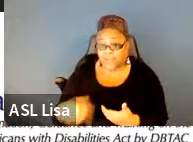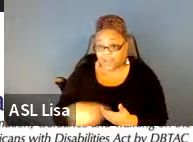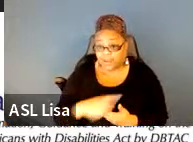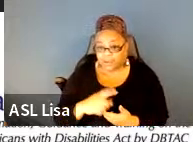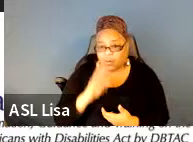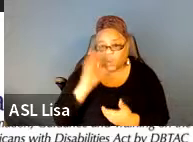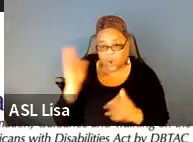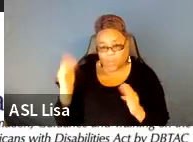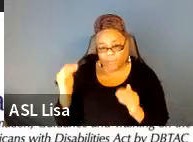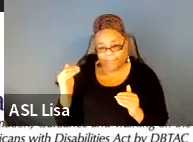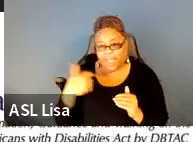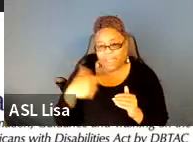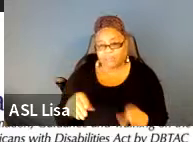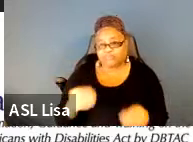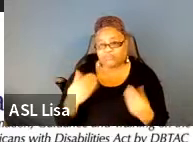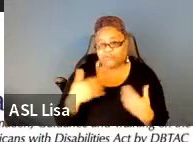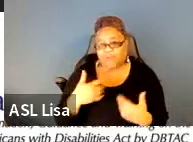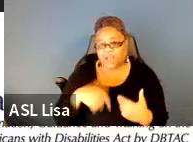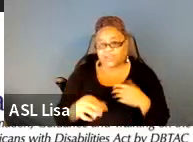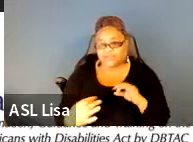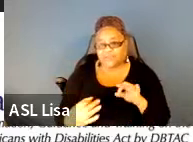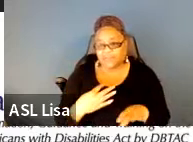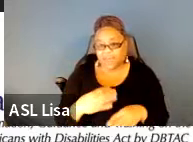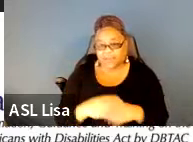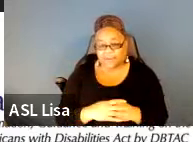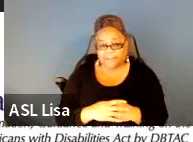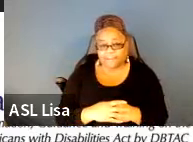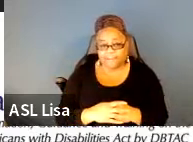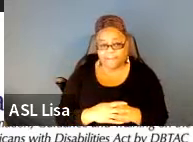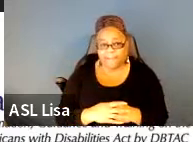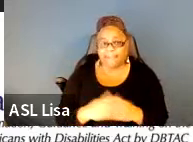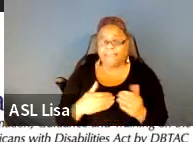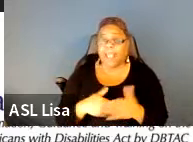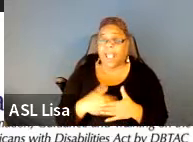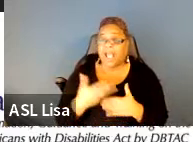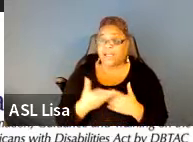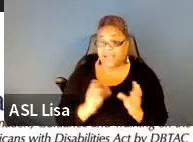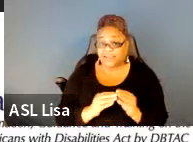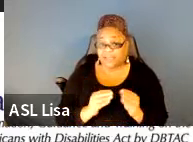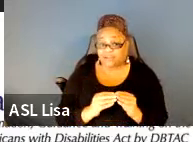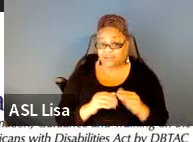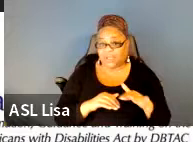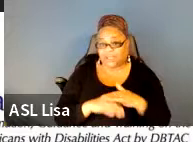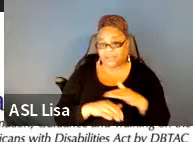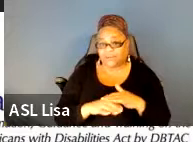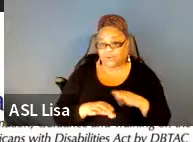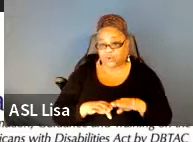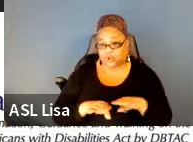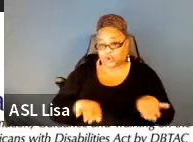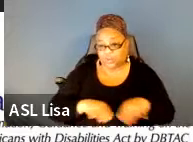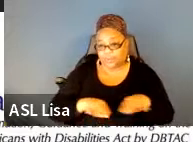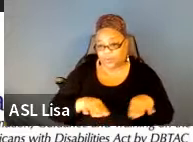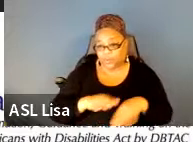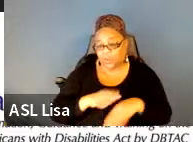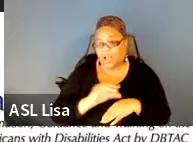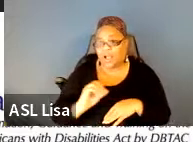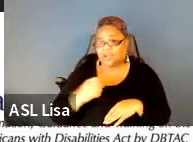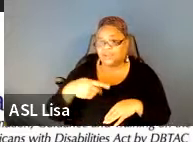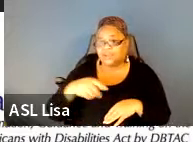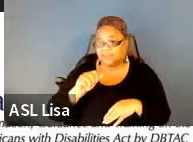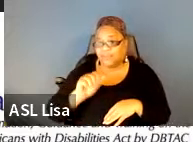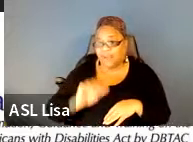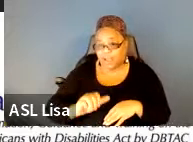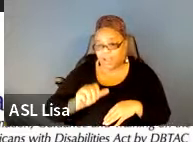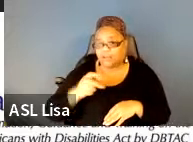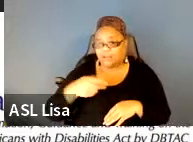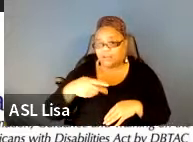feedback. Next, I'd like to highlight our next session, Accessible Swimming Pools and Spas. It'll be held on March